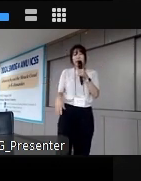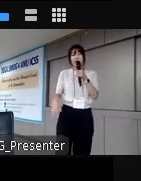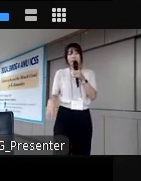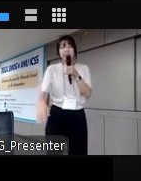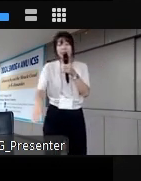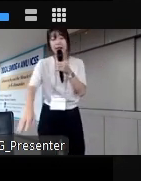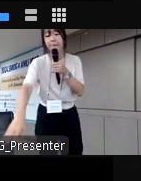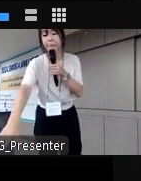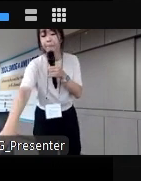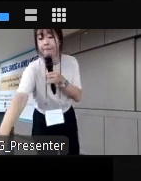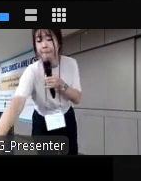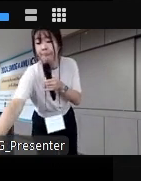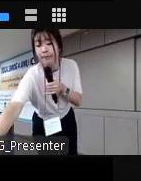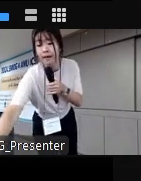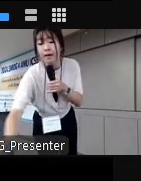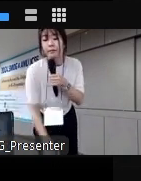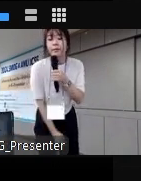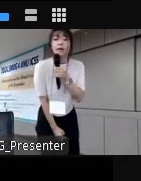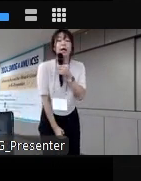a lot recently.